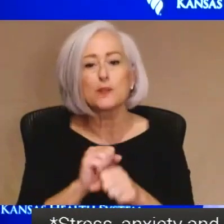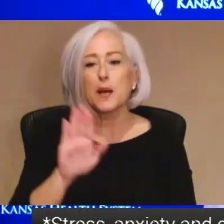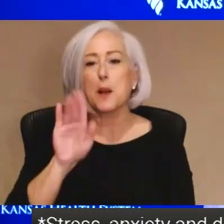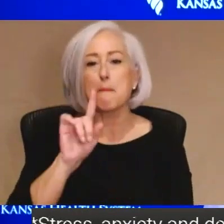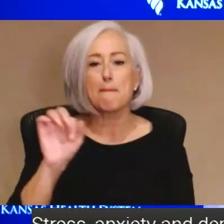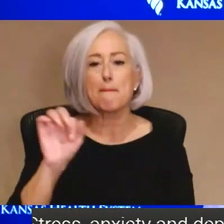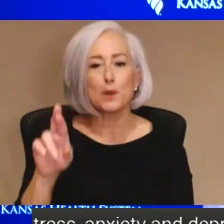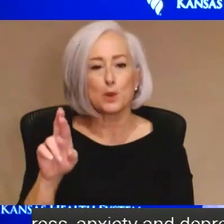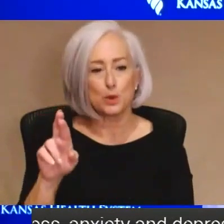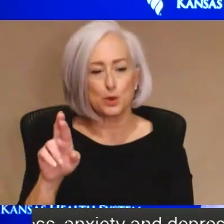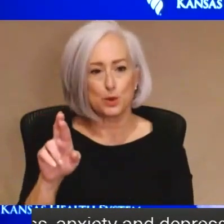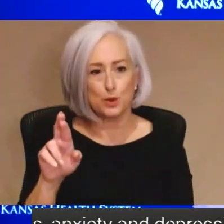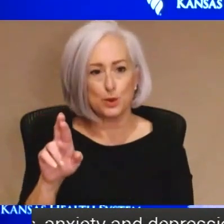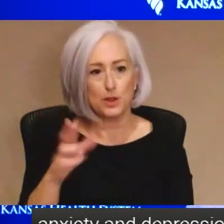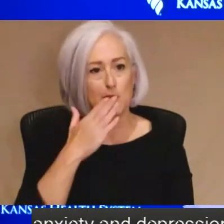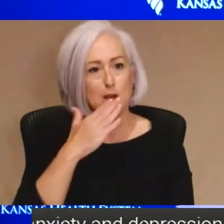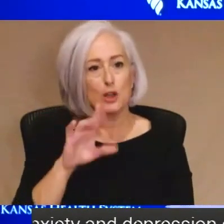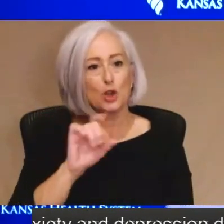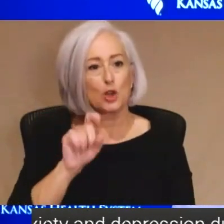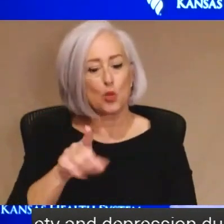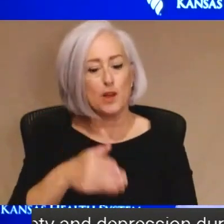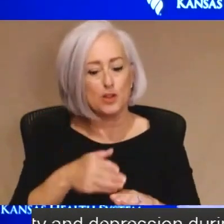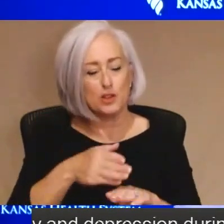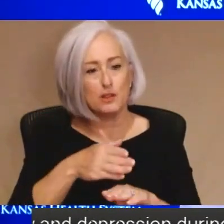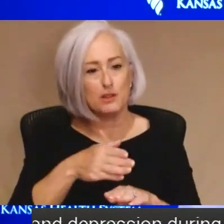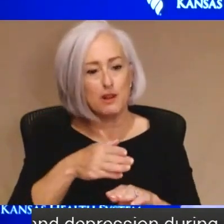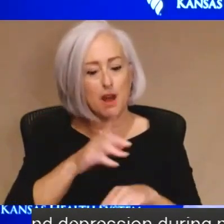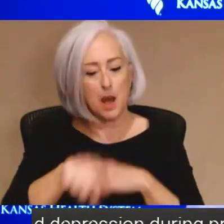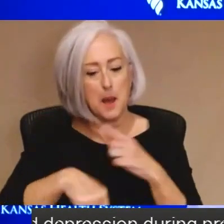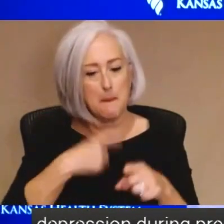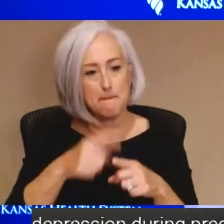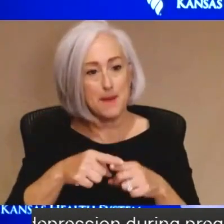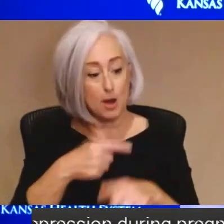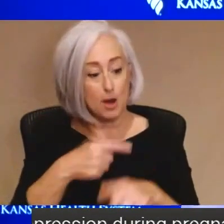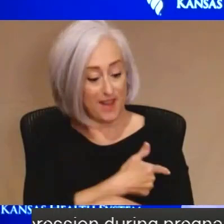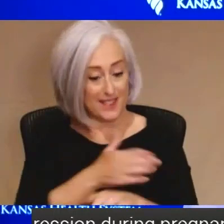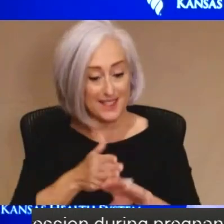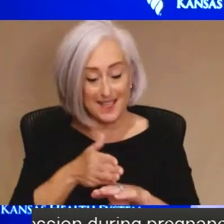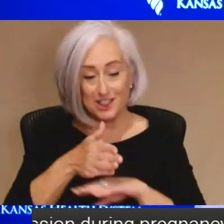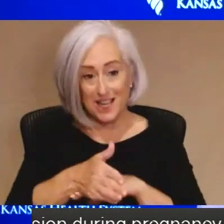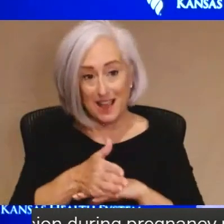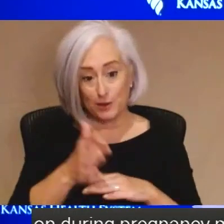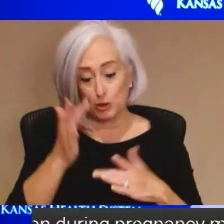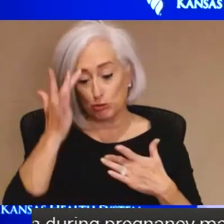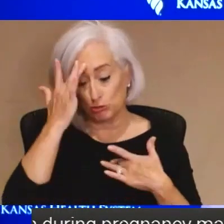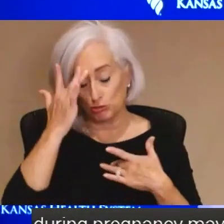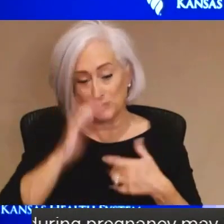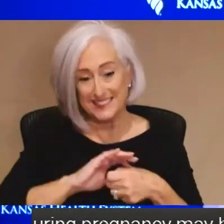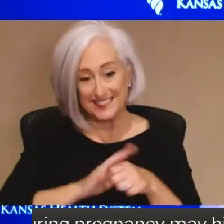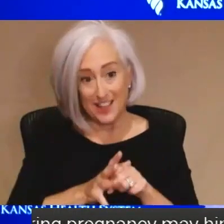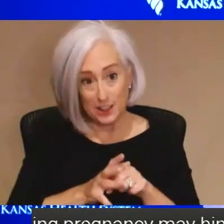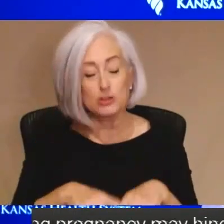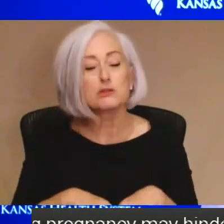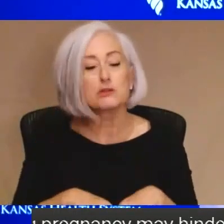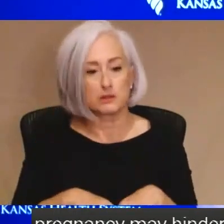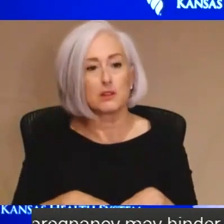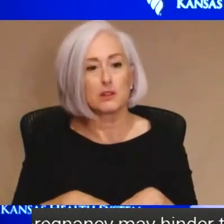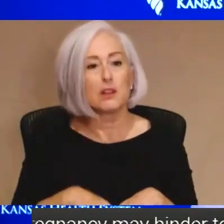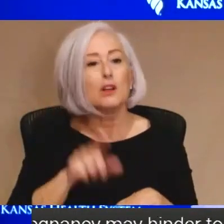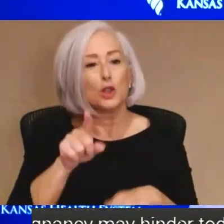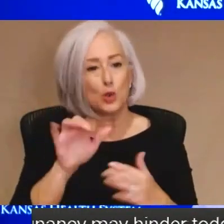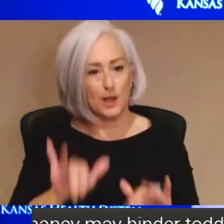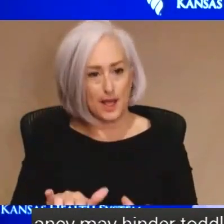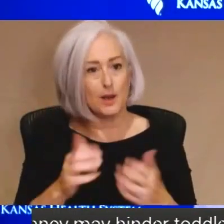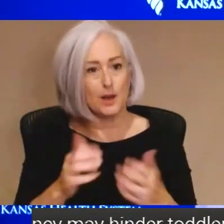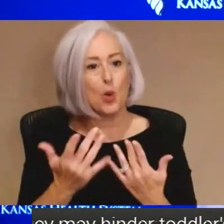about vaccination after infection. You know, looking back now, you can certainly wait. I said 8 weeks, 2 months. Certainly